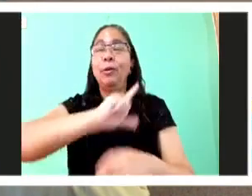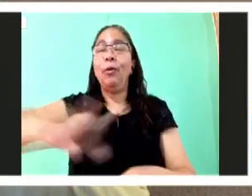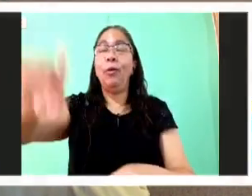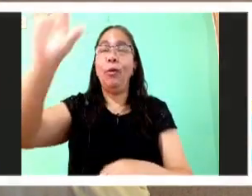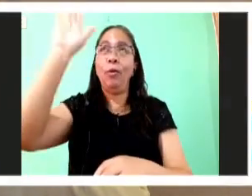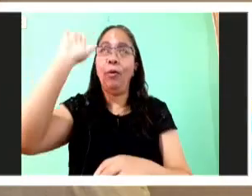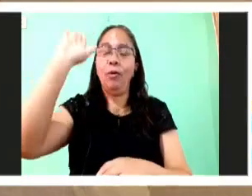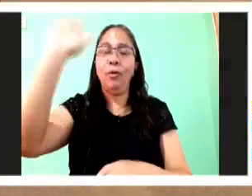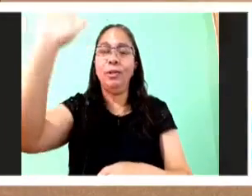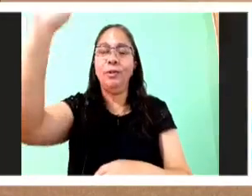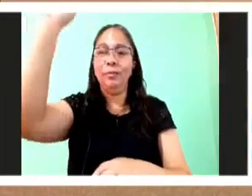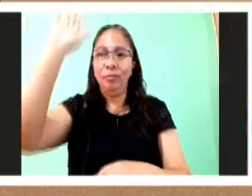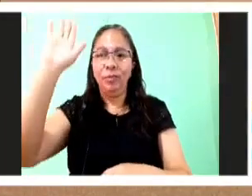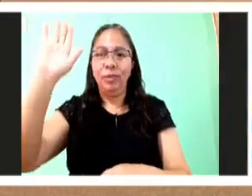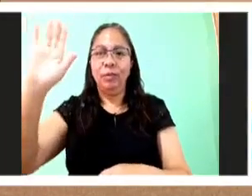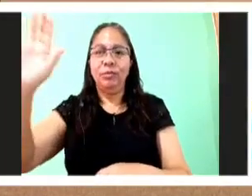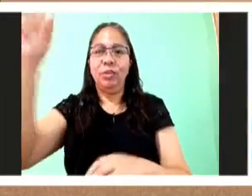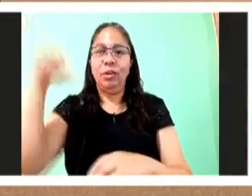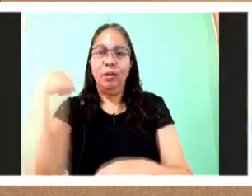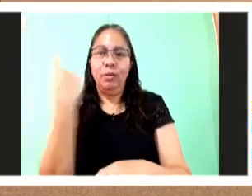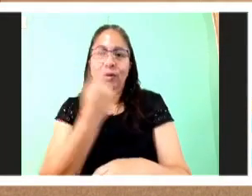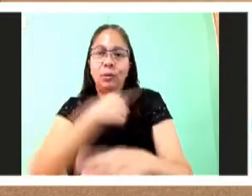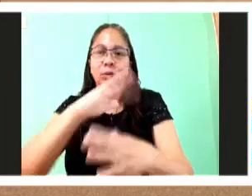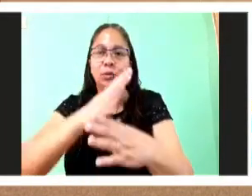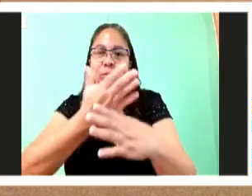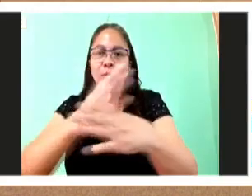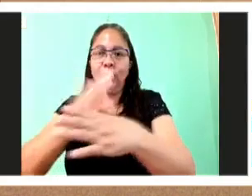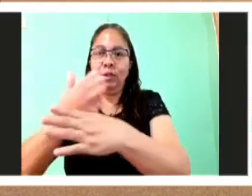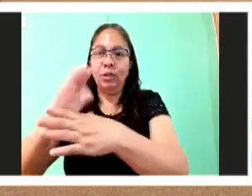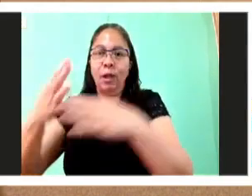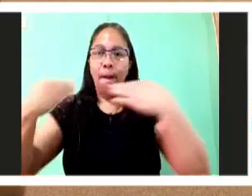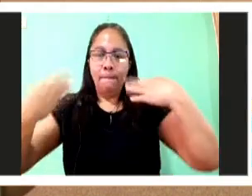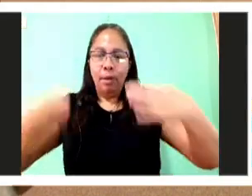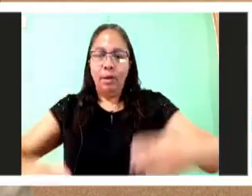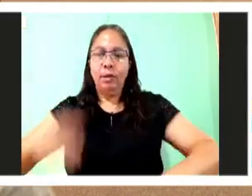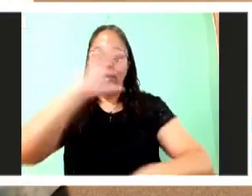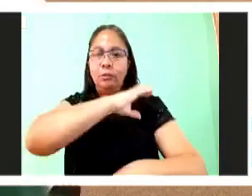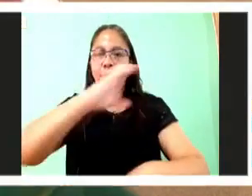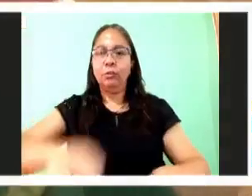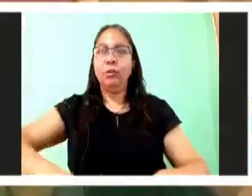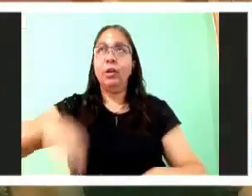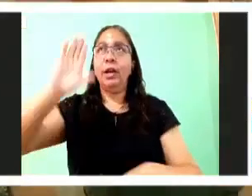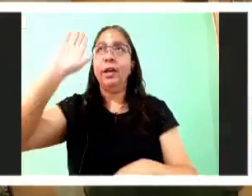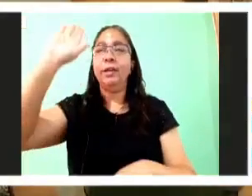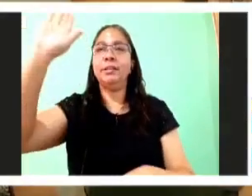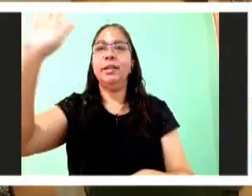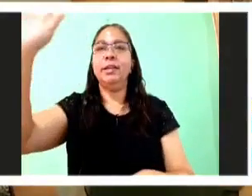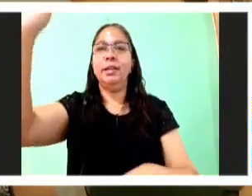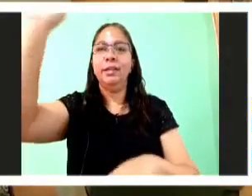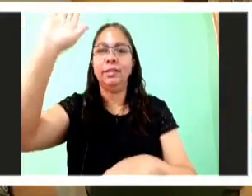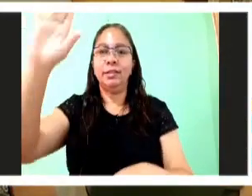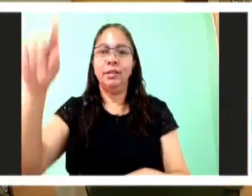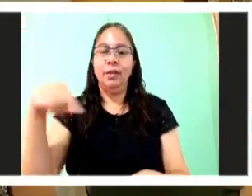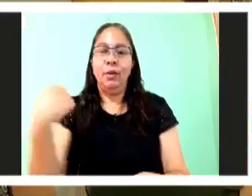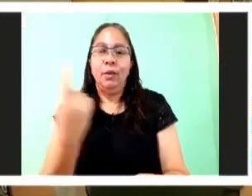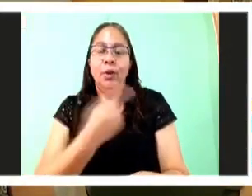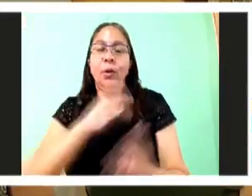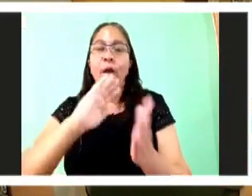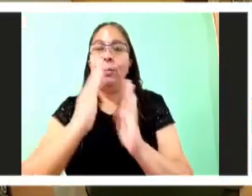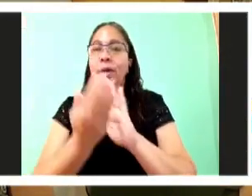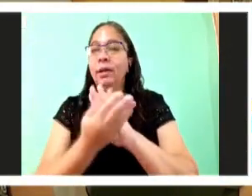God. We share the body of Christ the Lord. Here we become what